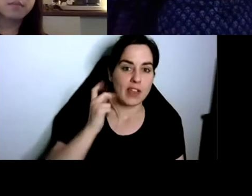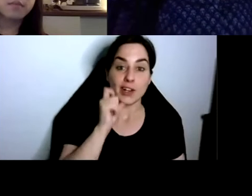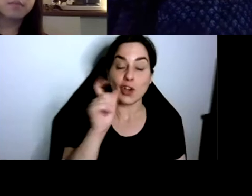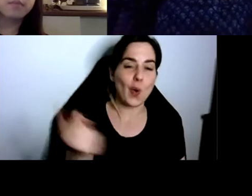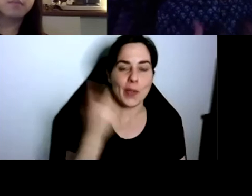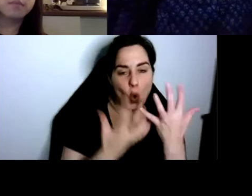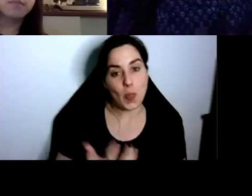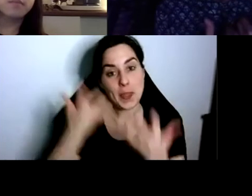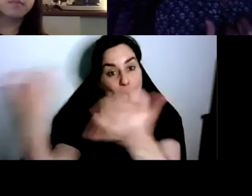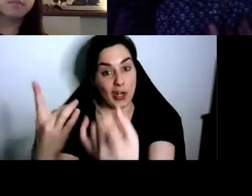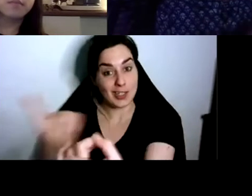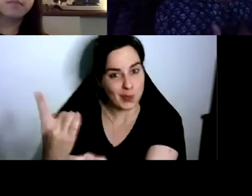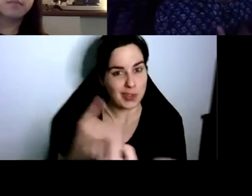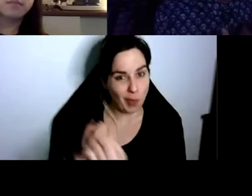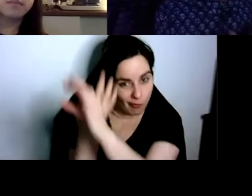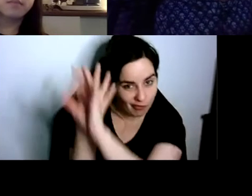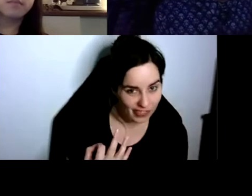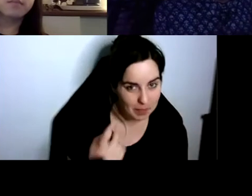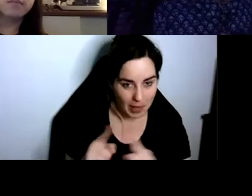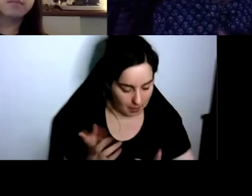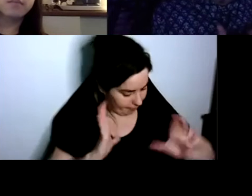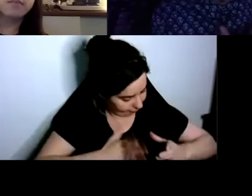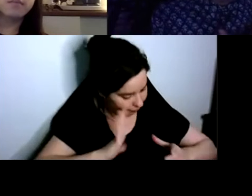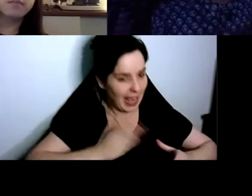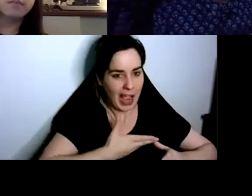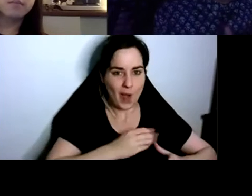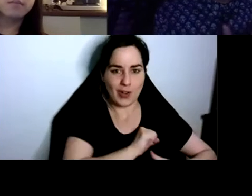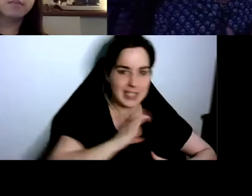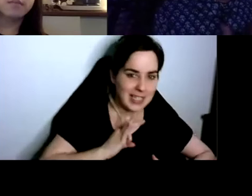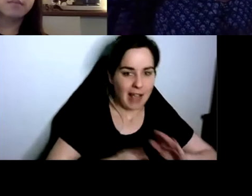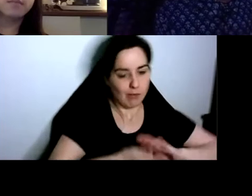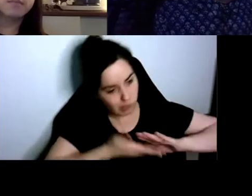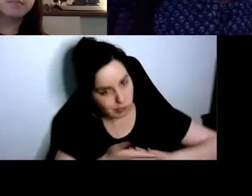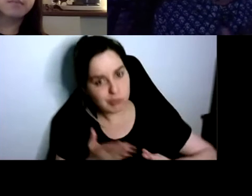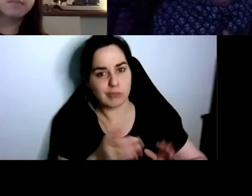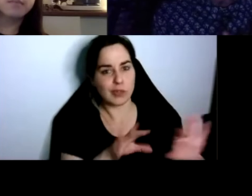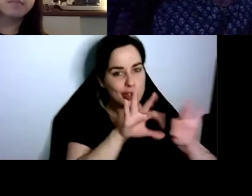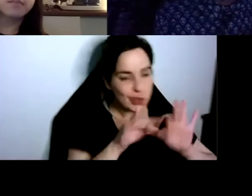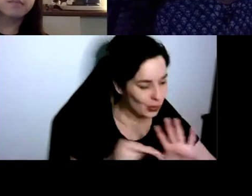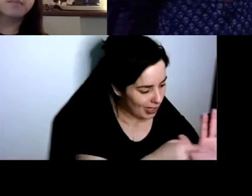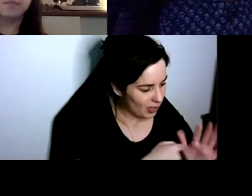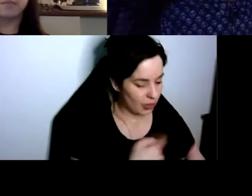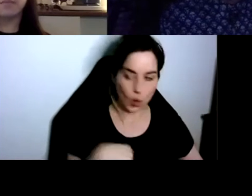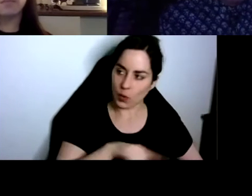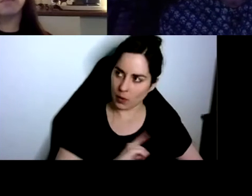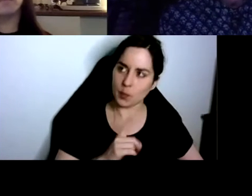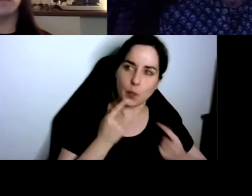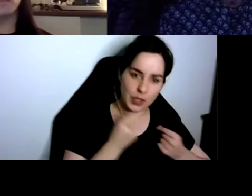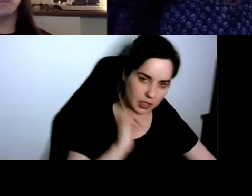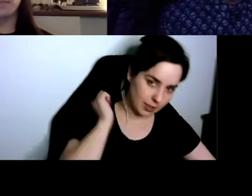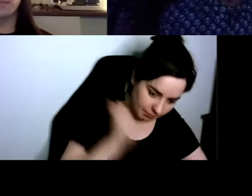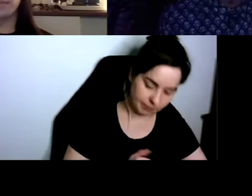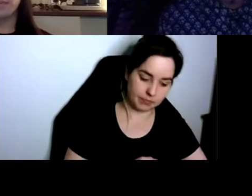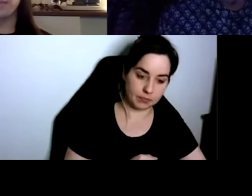but like really reflect internally as organizers and as curators and programmers about what just happened, what didn't work,